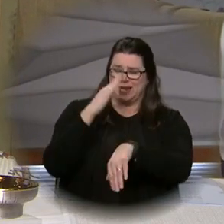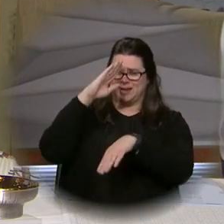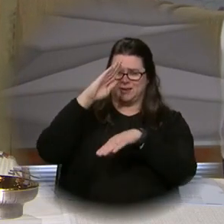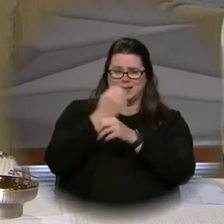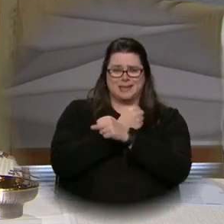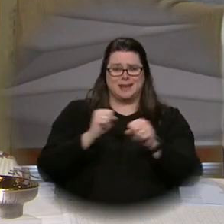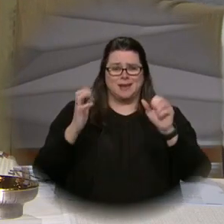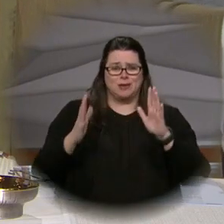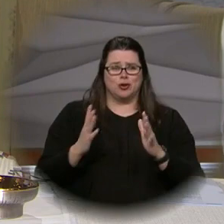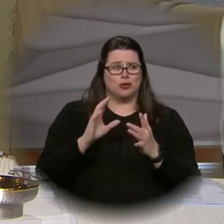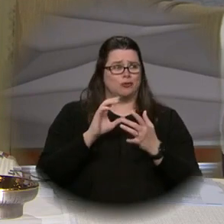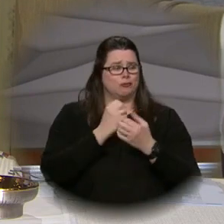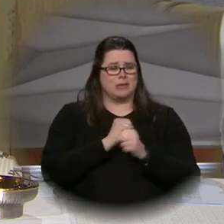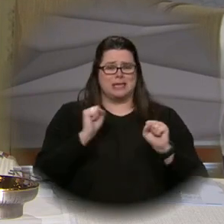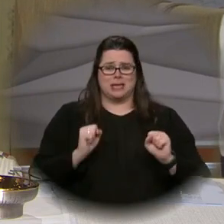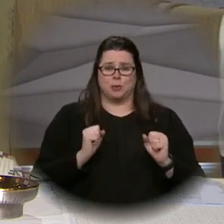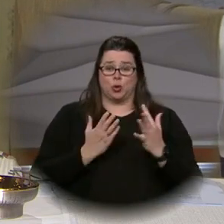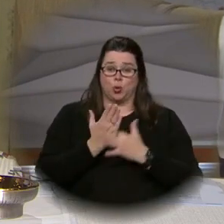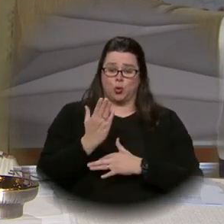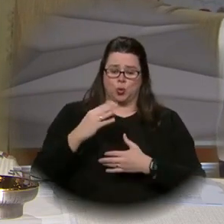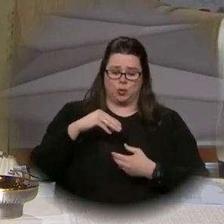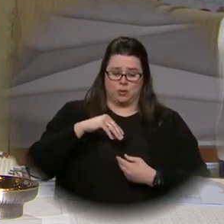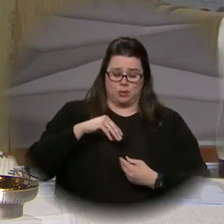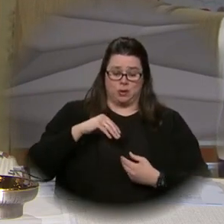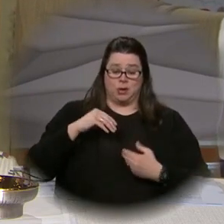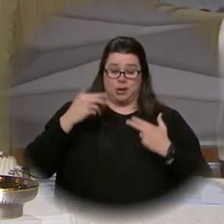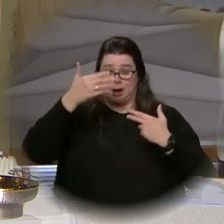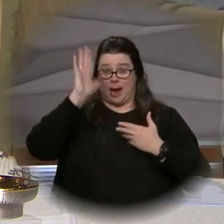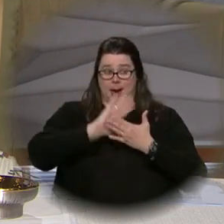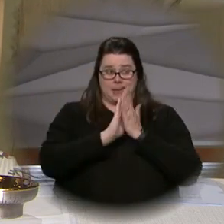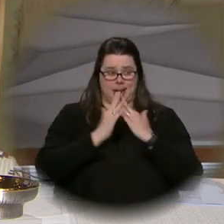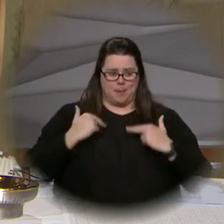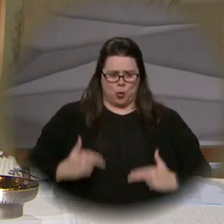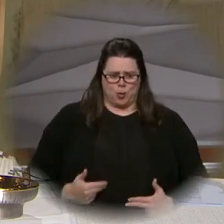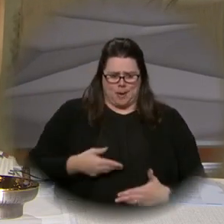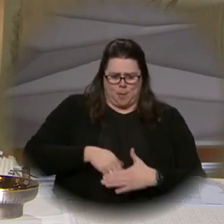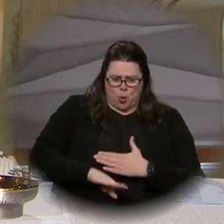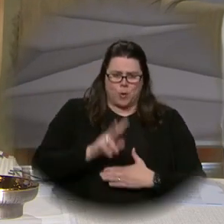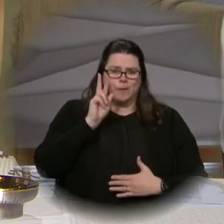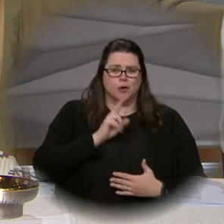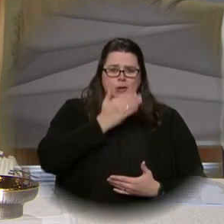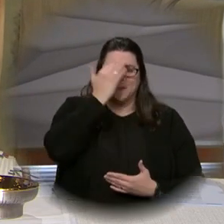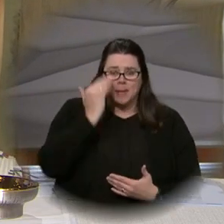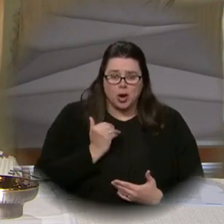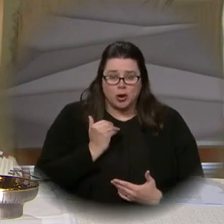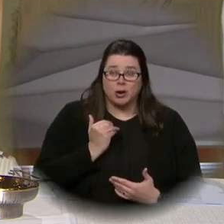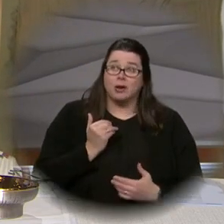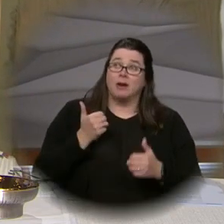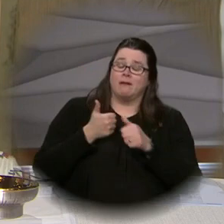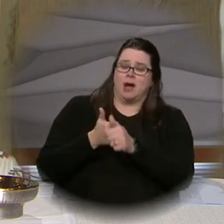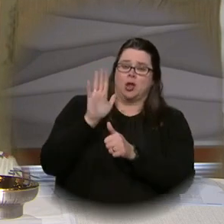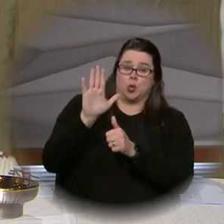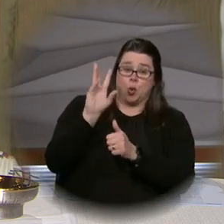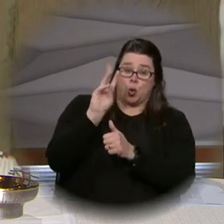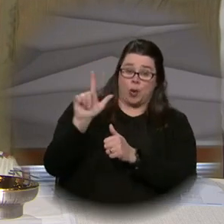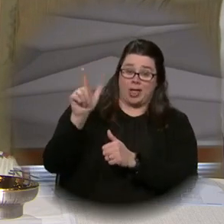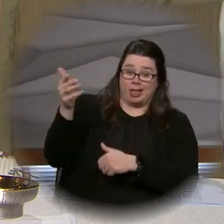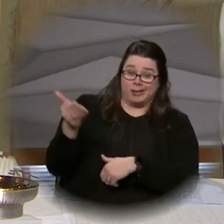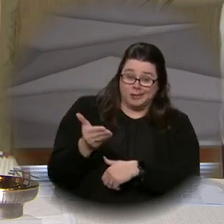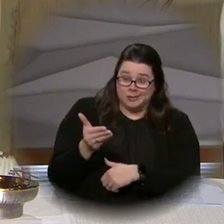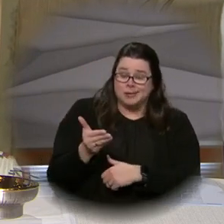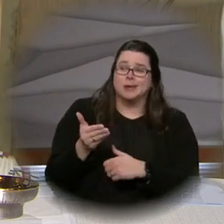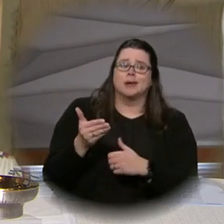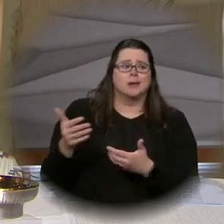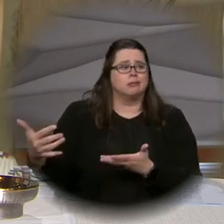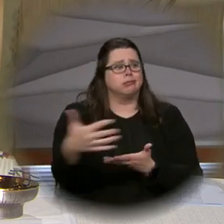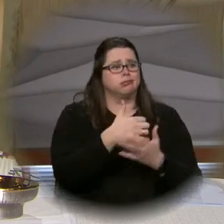our Redeemer, incarnate by the Holy Spirit and born of the Virgin. Fulfilling your will and gaining for you a holy people, he stretched